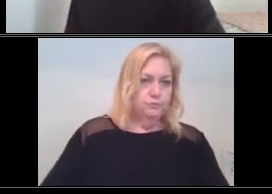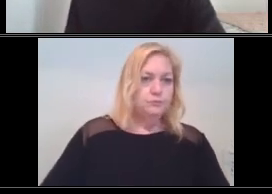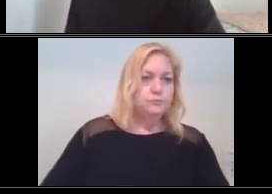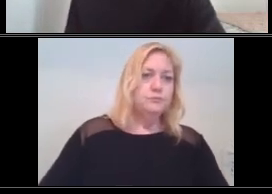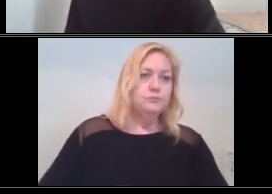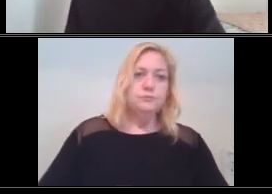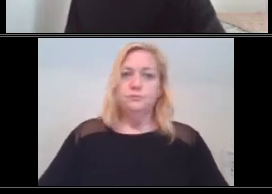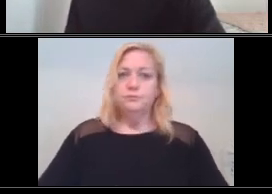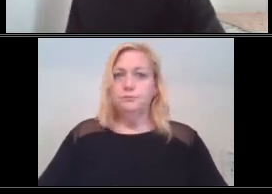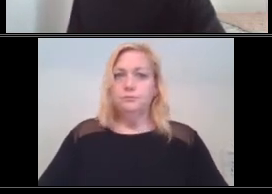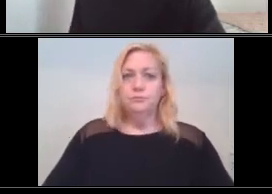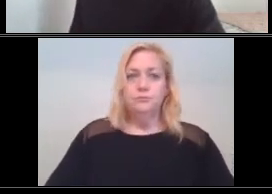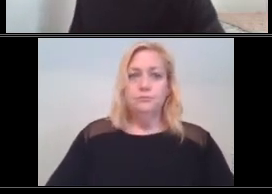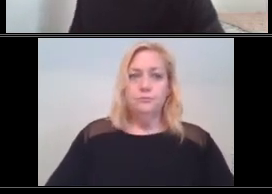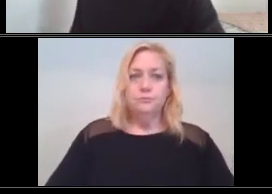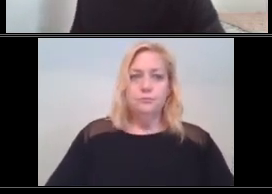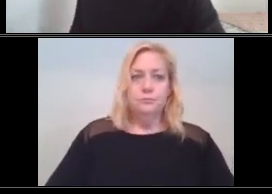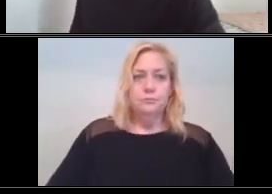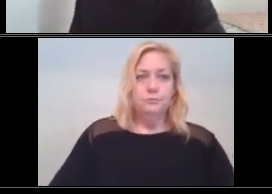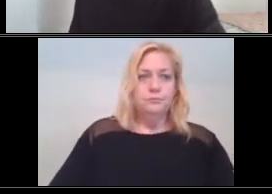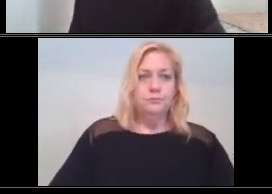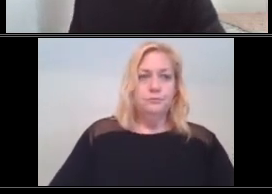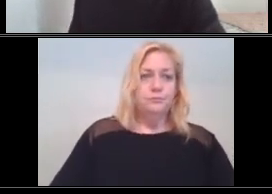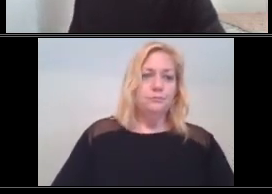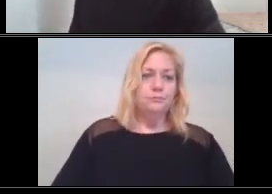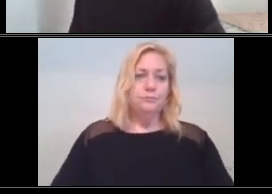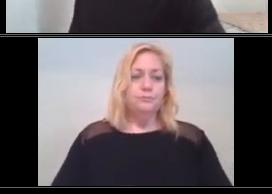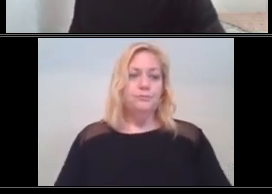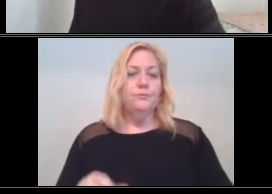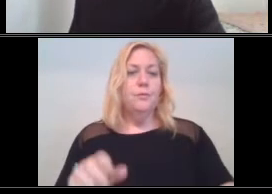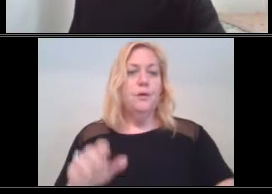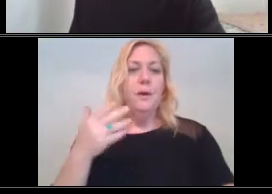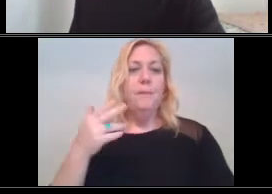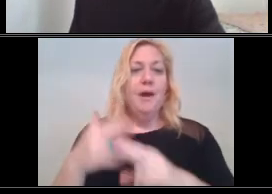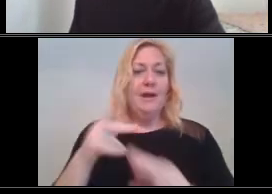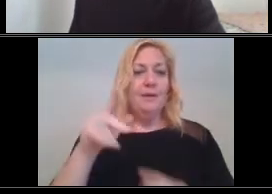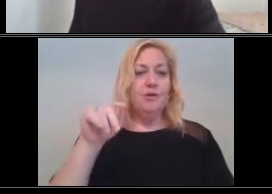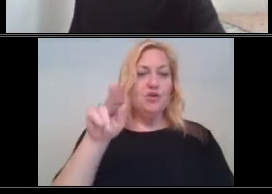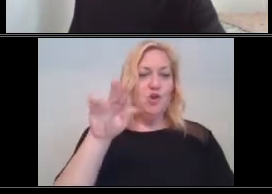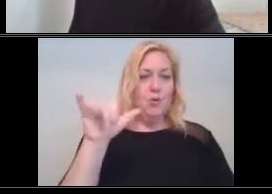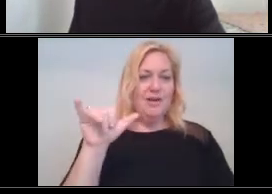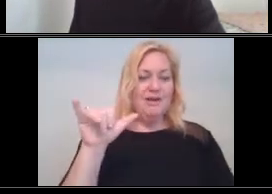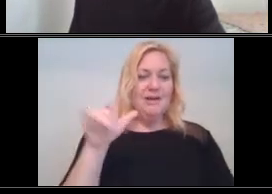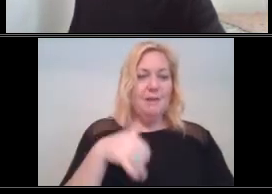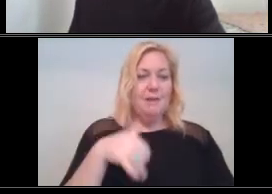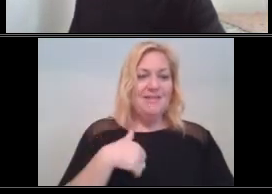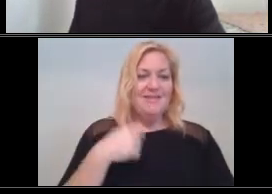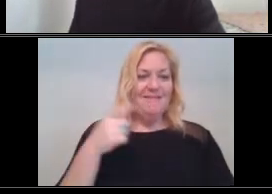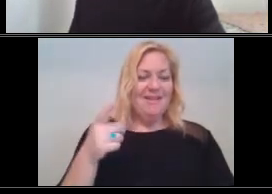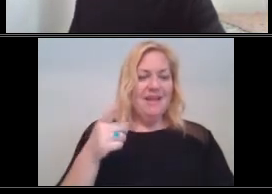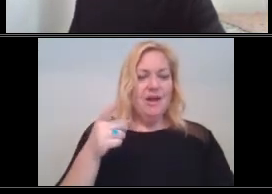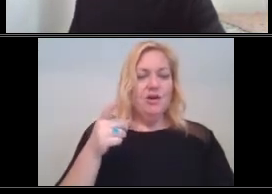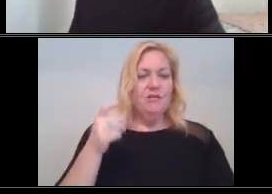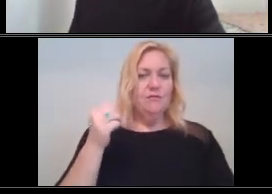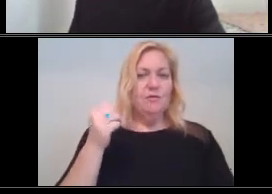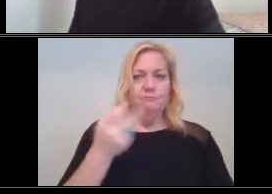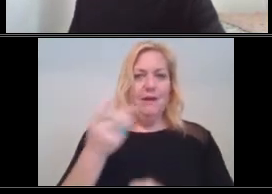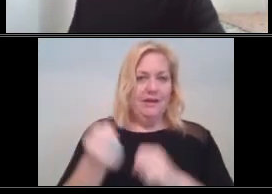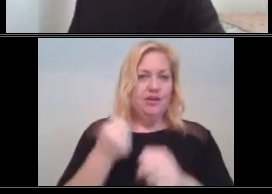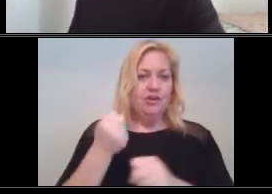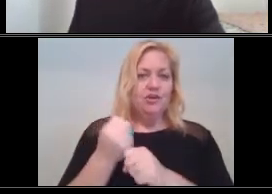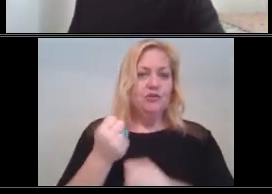in by the Oakland Road for at least a year. These are some of my neighbors, people here.